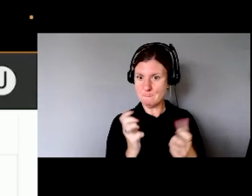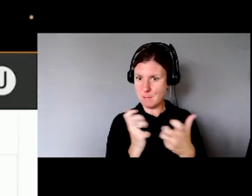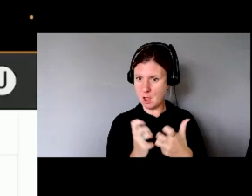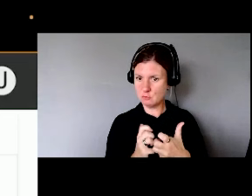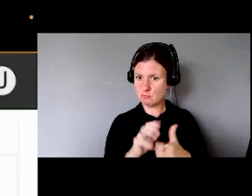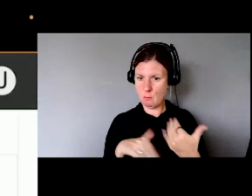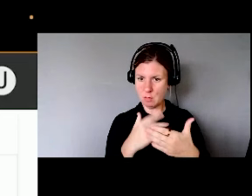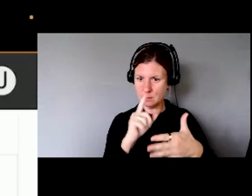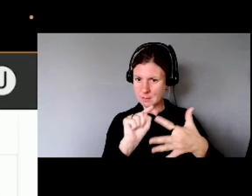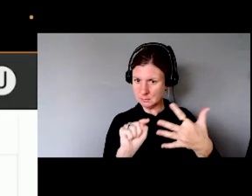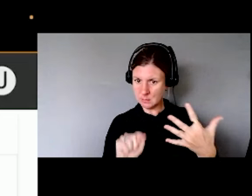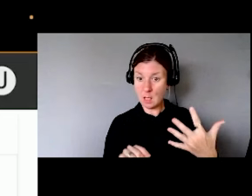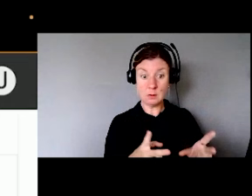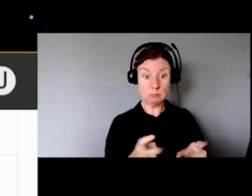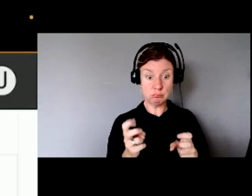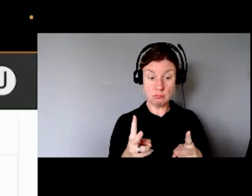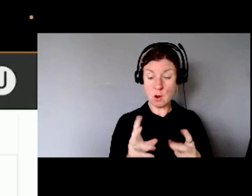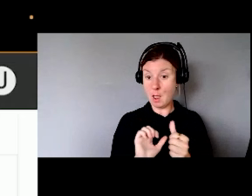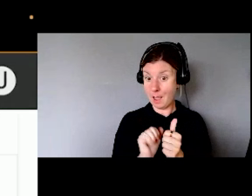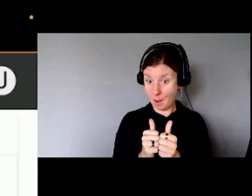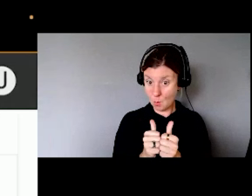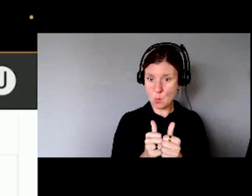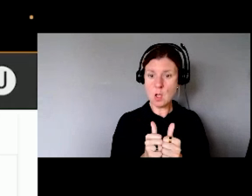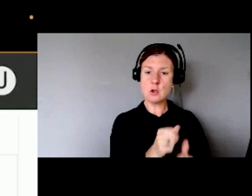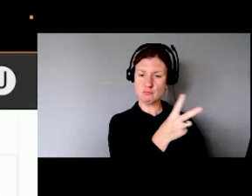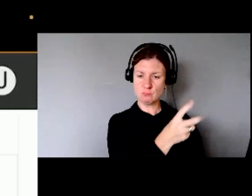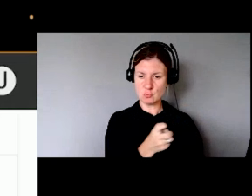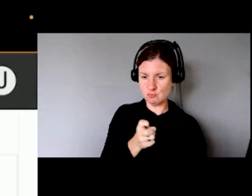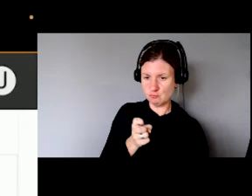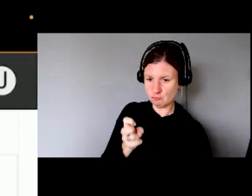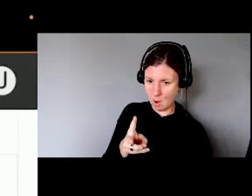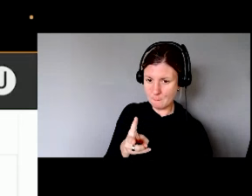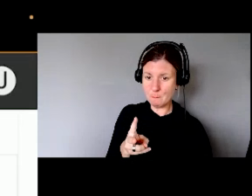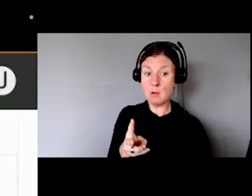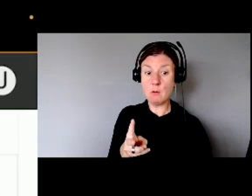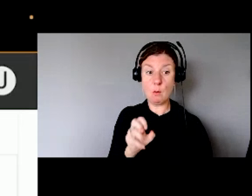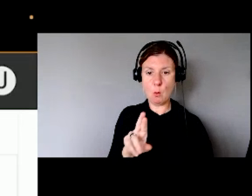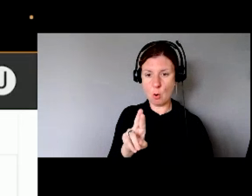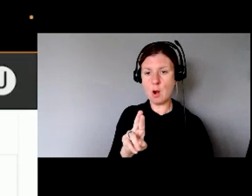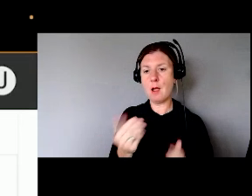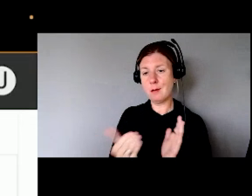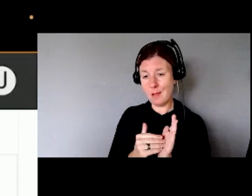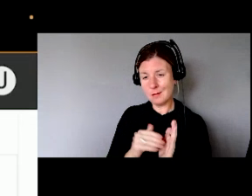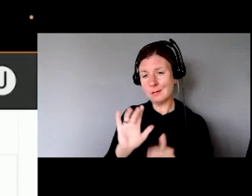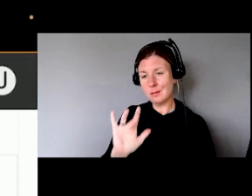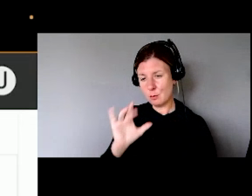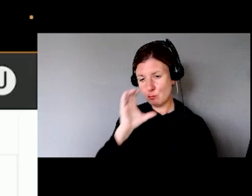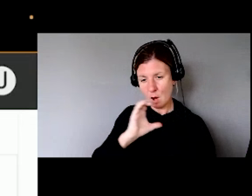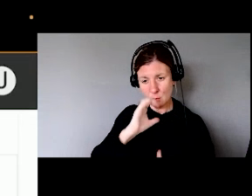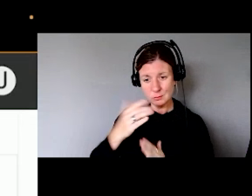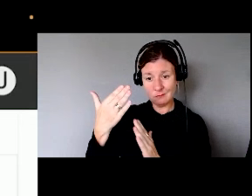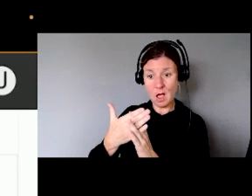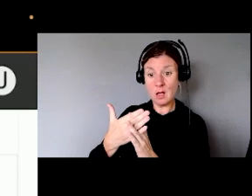can upload your CV by dropping it into the sync area here or by clicking Browse Files if you would like